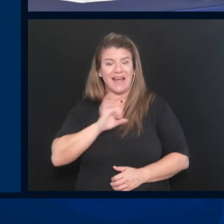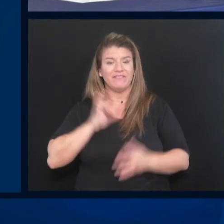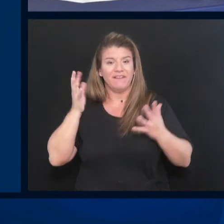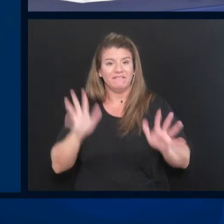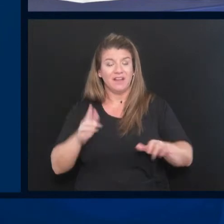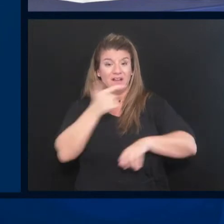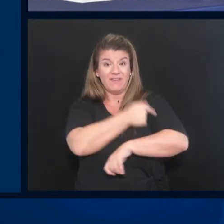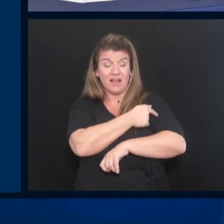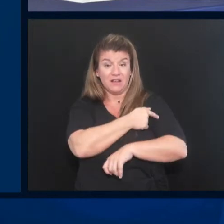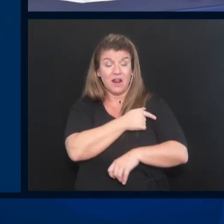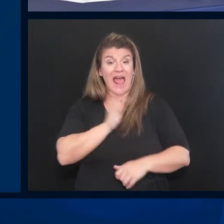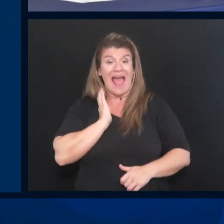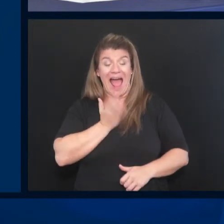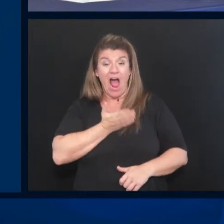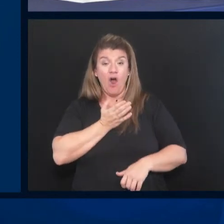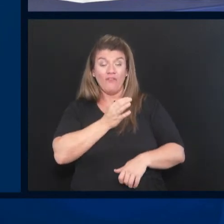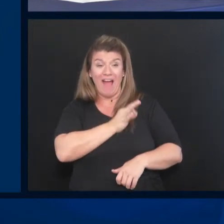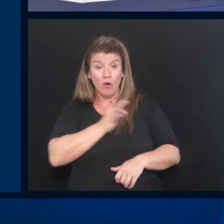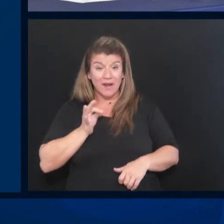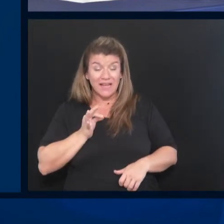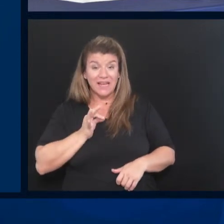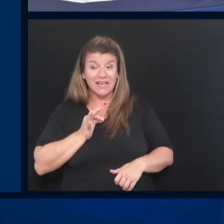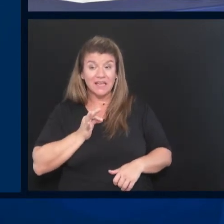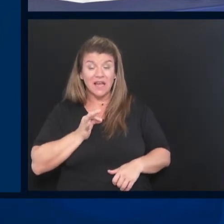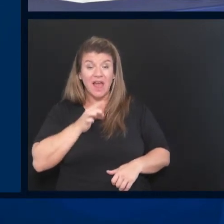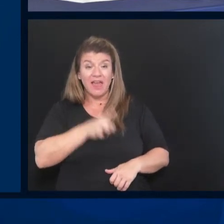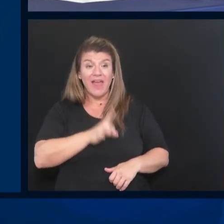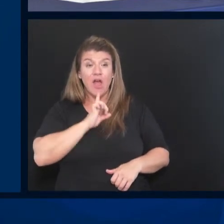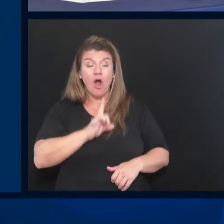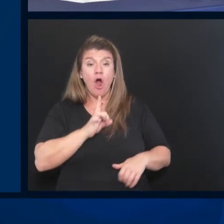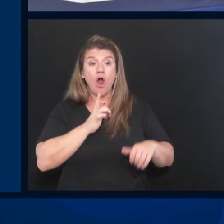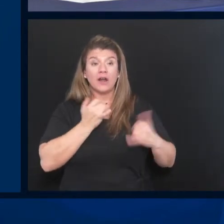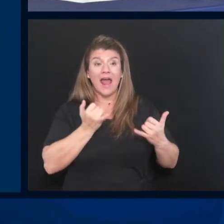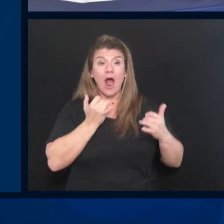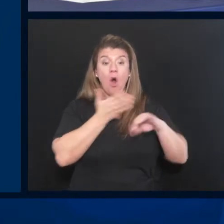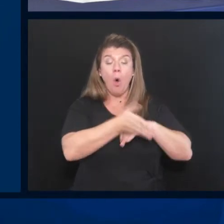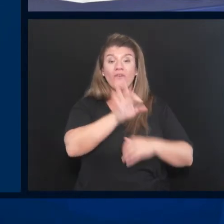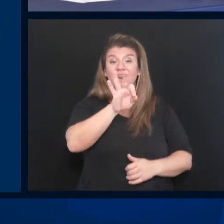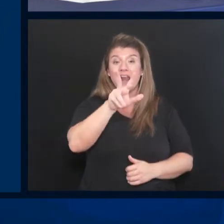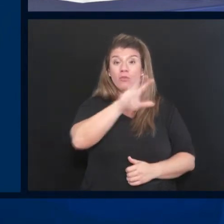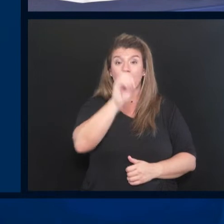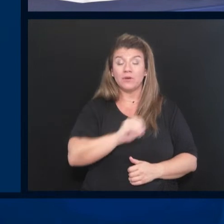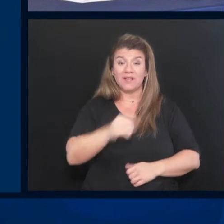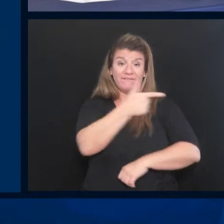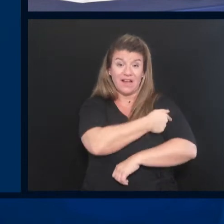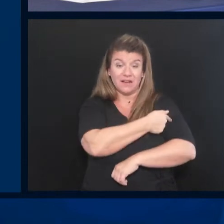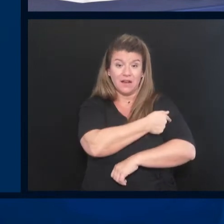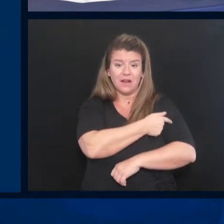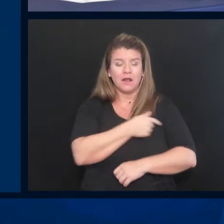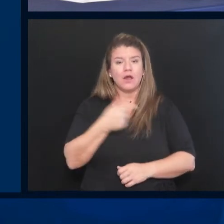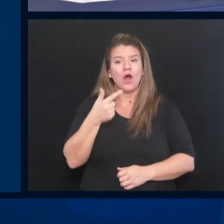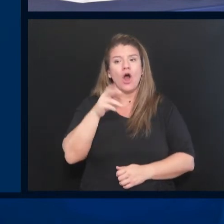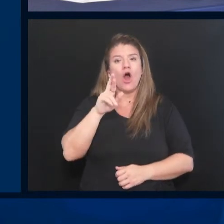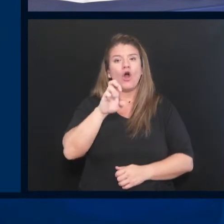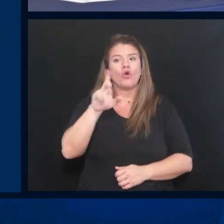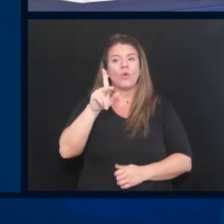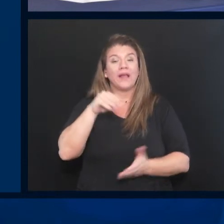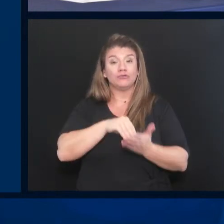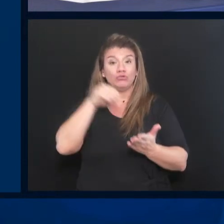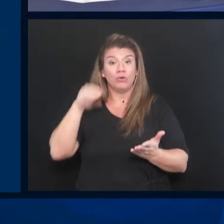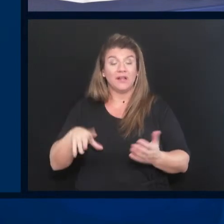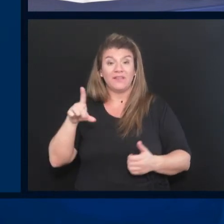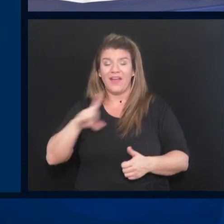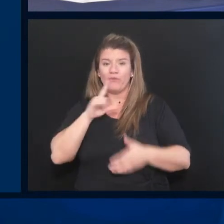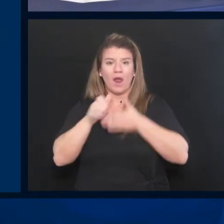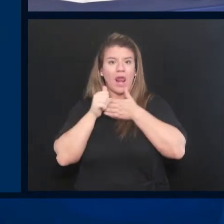our faculty, they're almost 93% vaccinated. Our Greek students have led by example, up